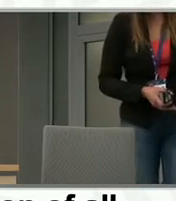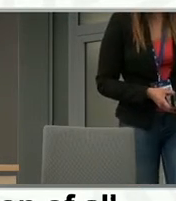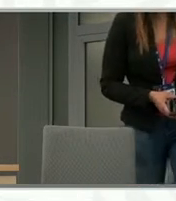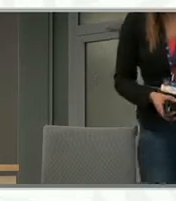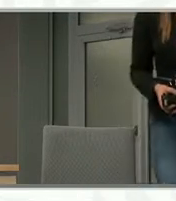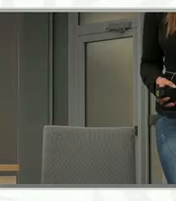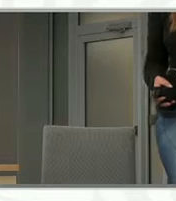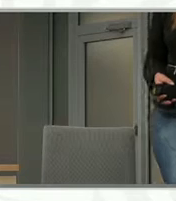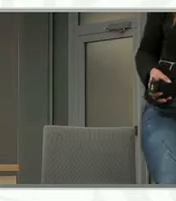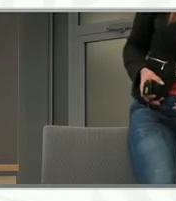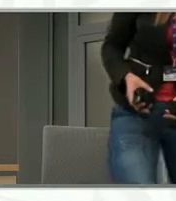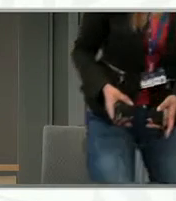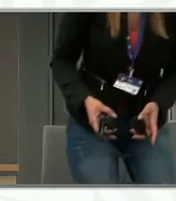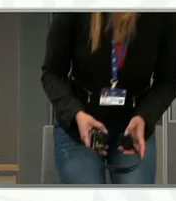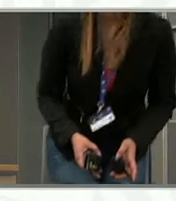it.